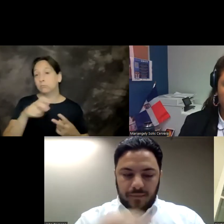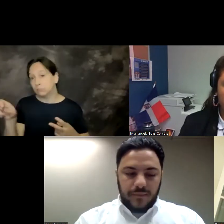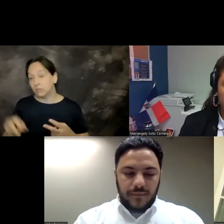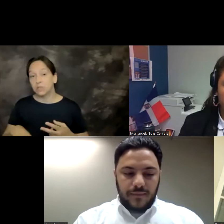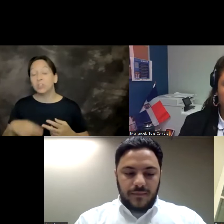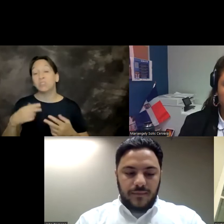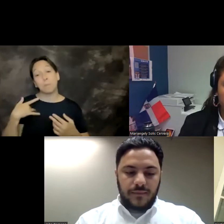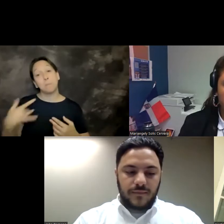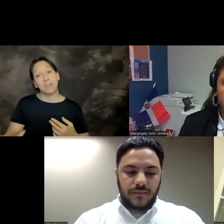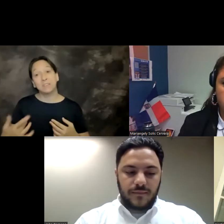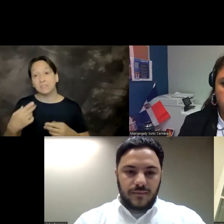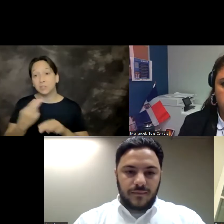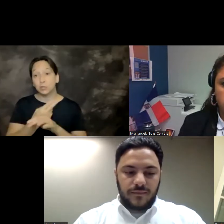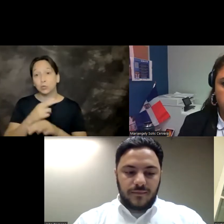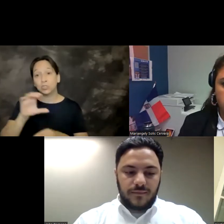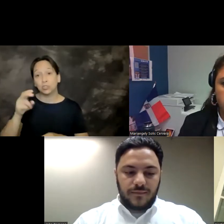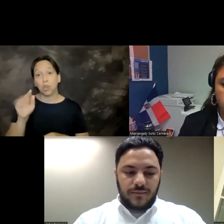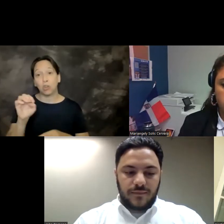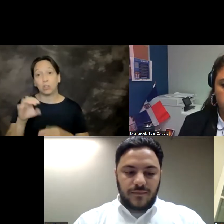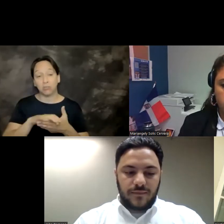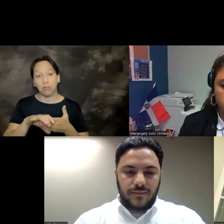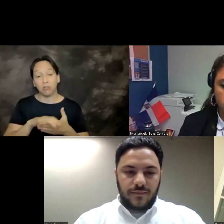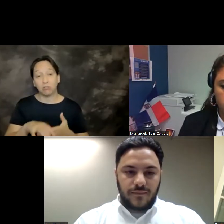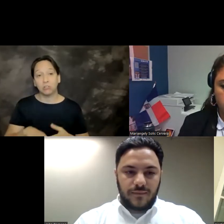card. We just thought it was, we think it's easier to be able to